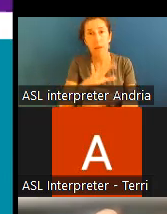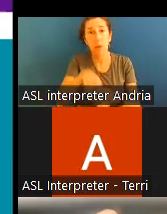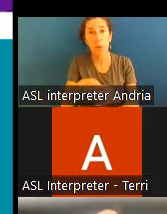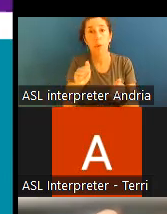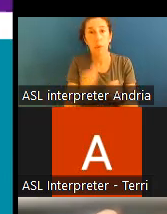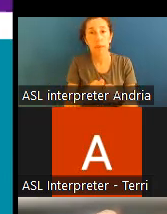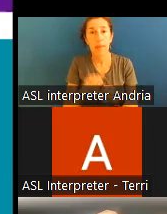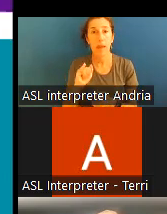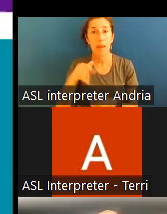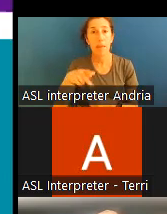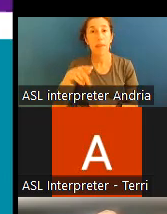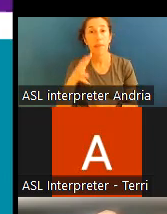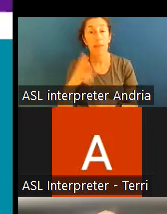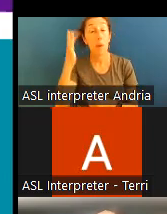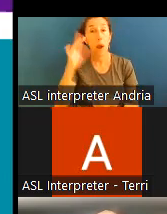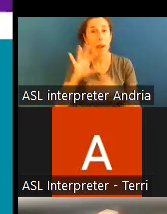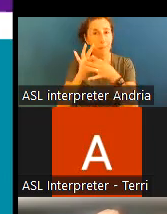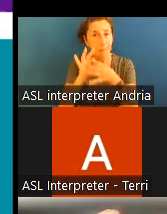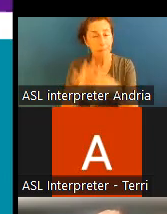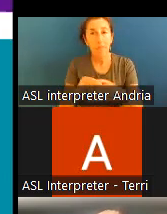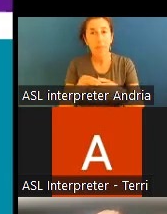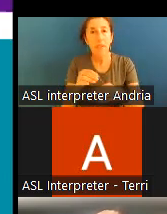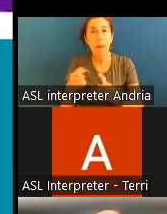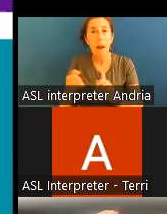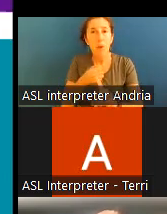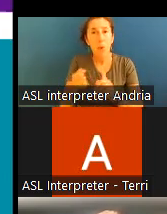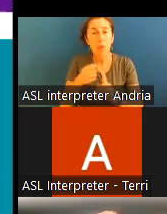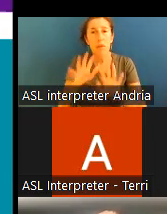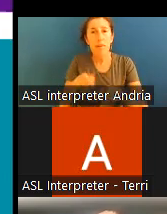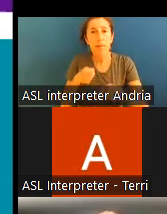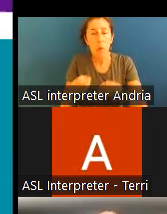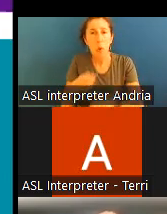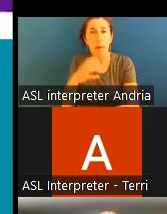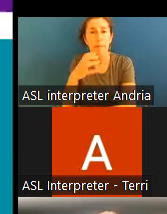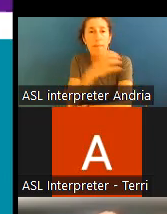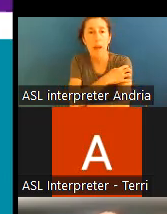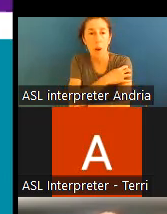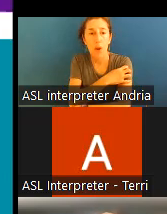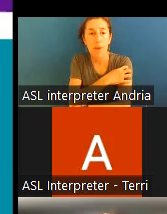this definition a lot, and we would like to keep the definition this way.